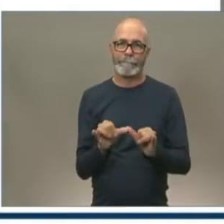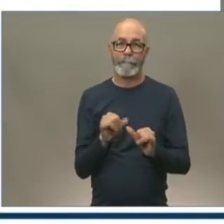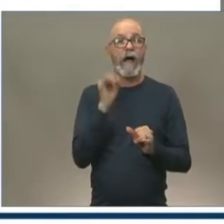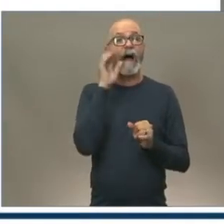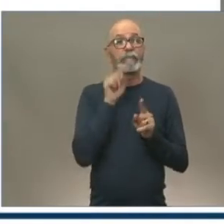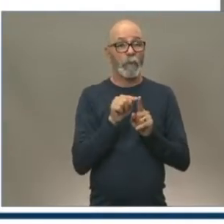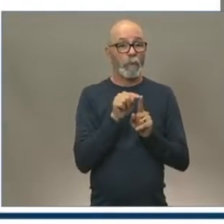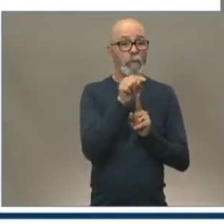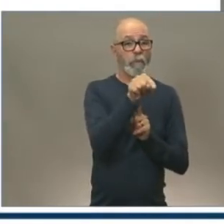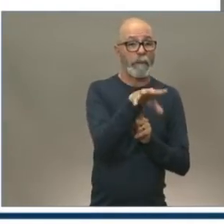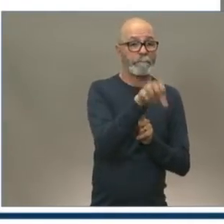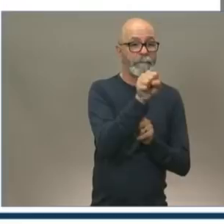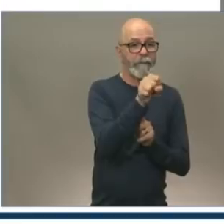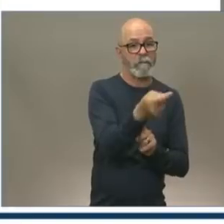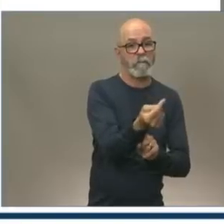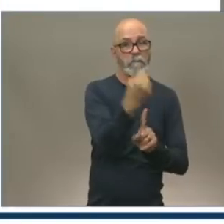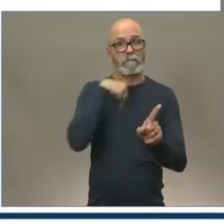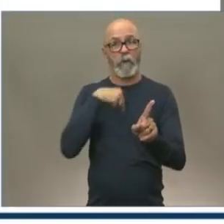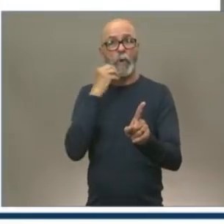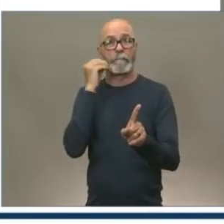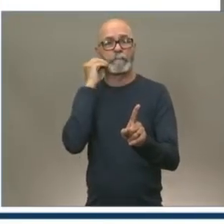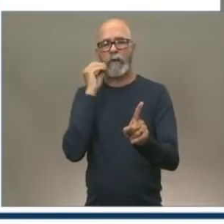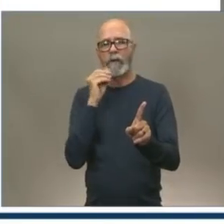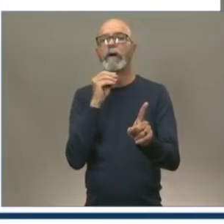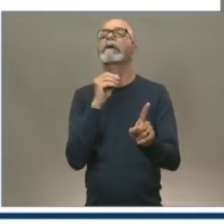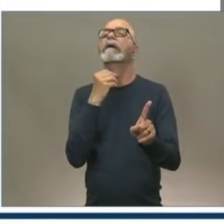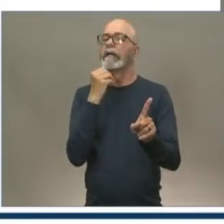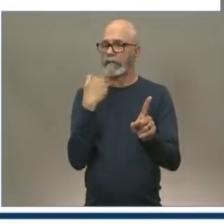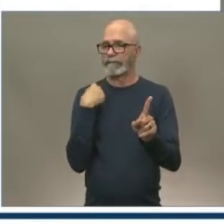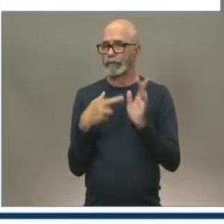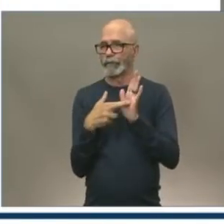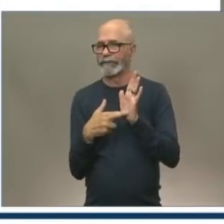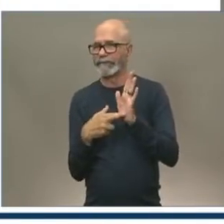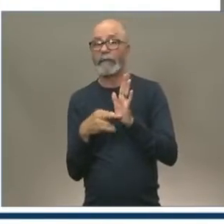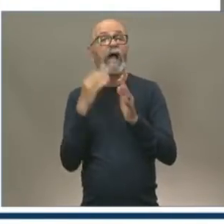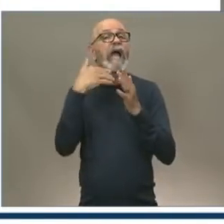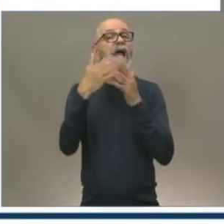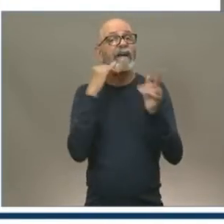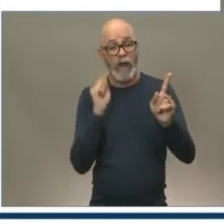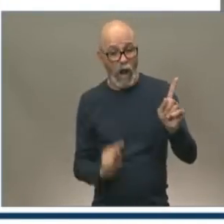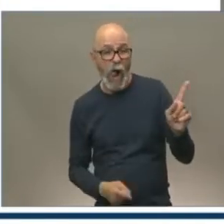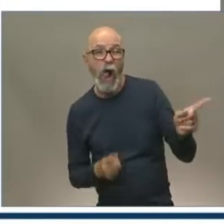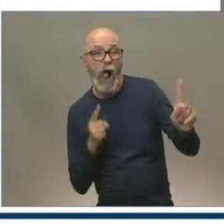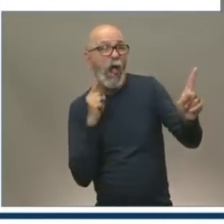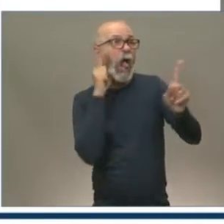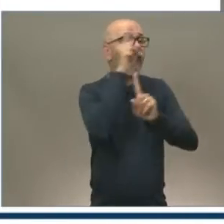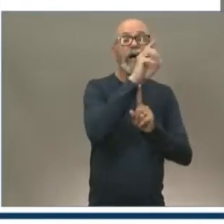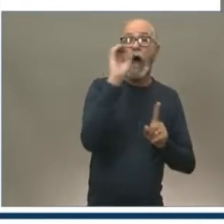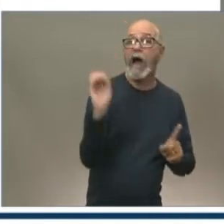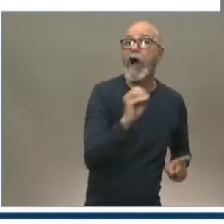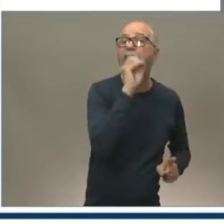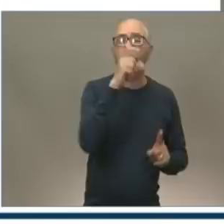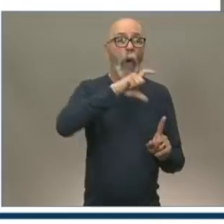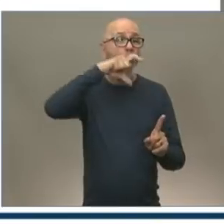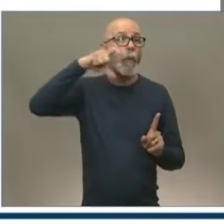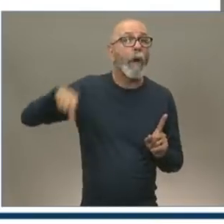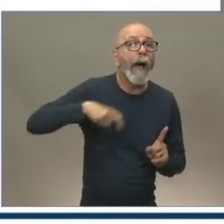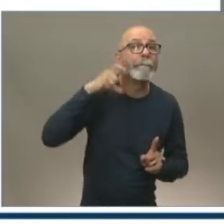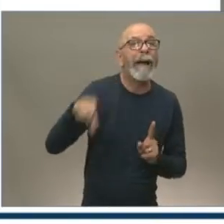versus to going to Quebec or Ontario. But if it's Quebec or Ontario, they're going to have to do a strict 14-day quarantine when they come